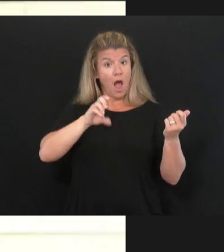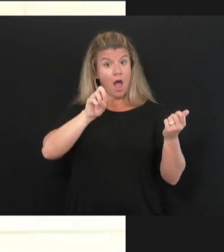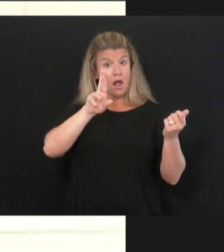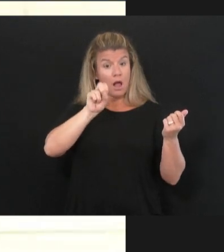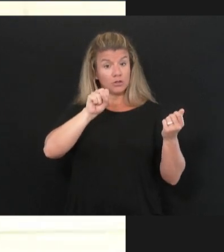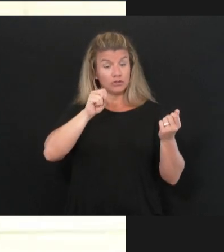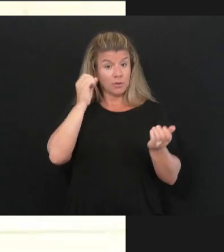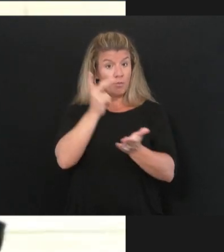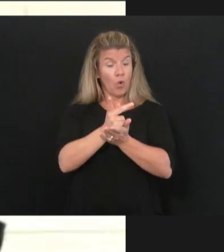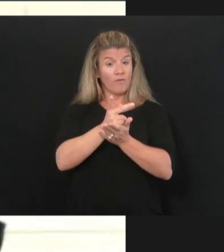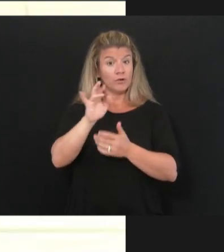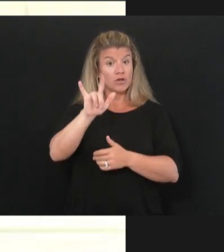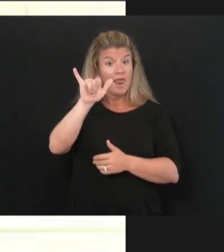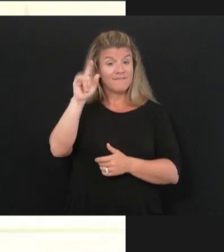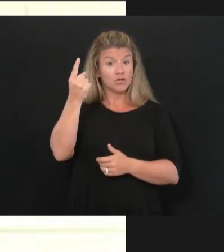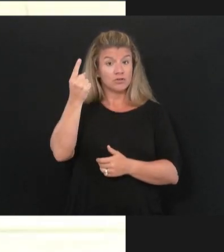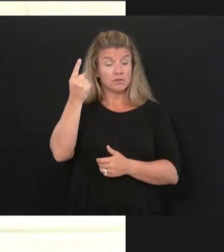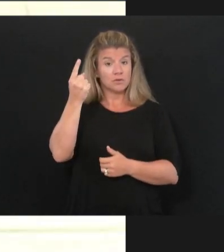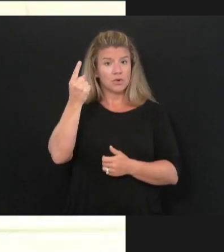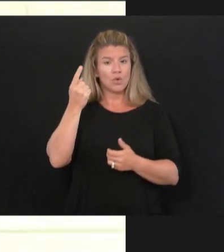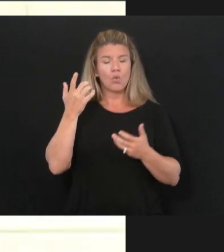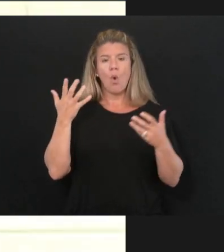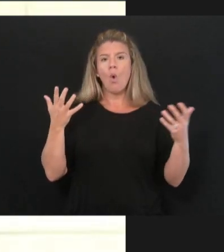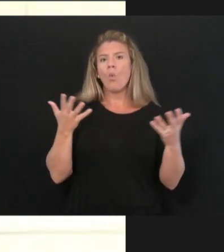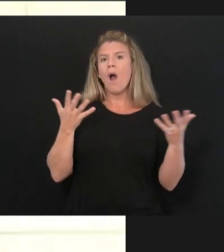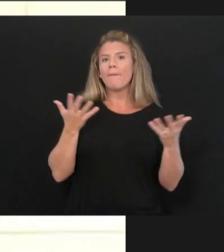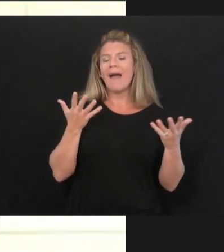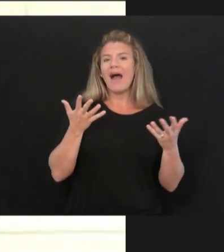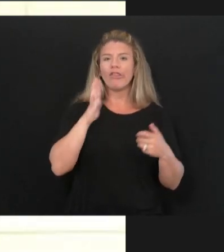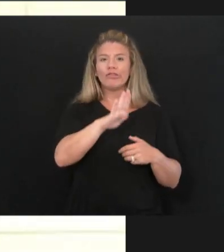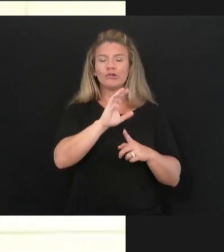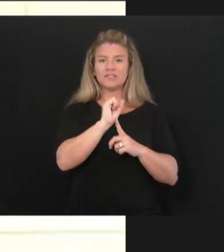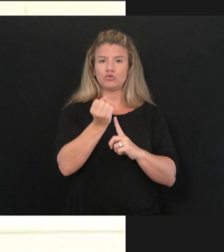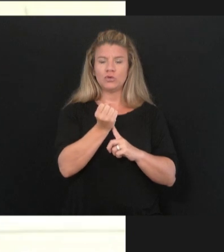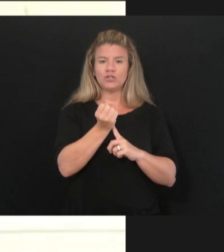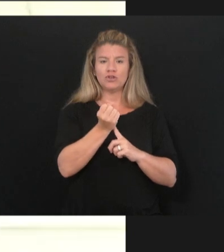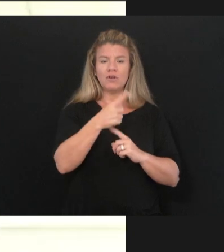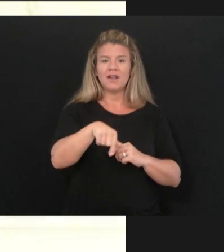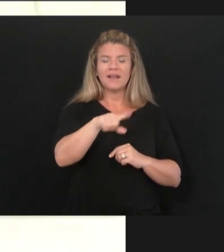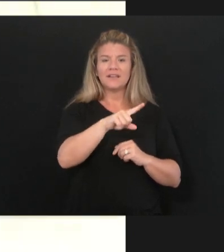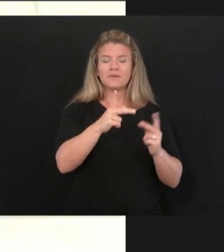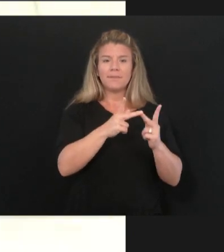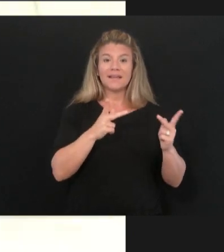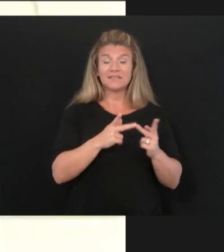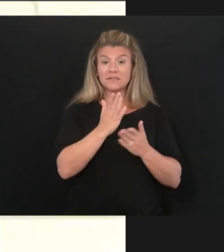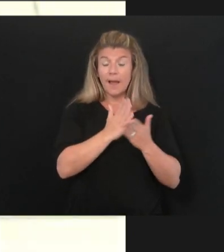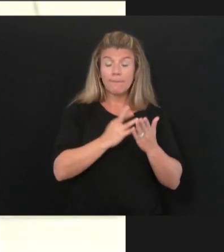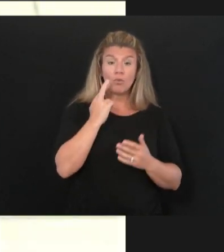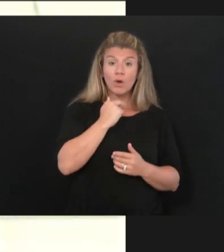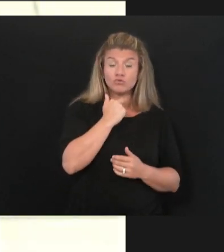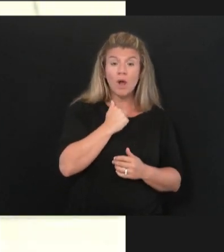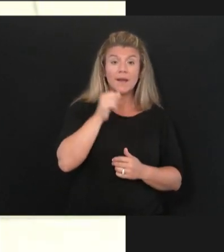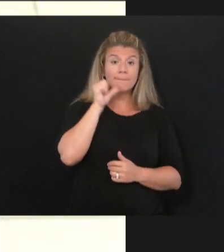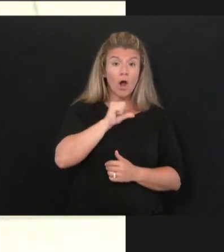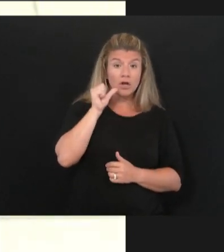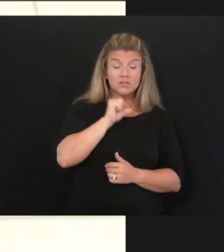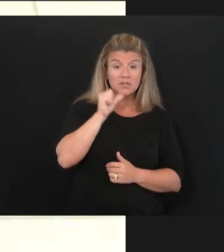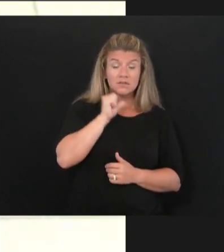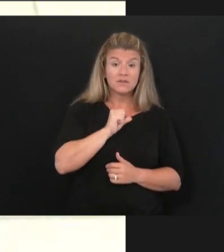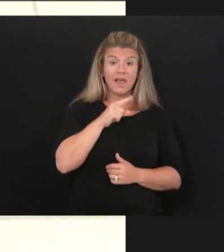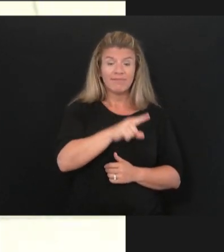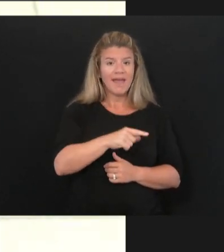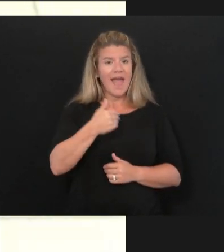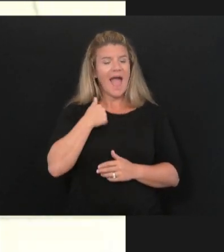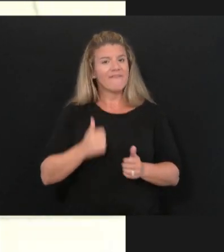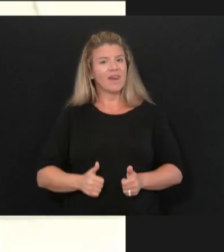July 1st, what about the situation where these venues who are restaurants and in some cases bars, where they have live